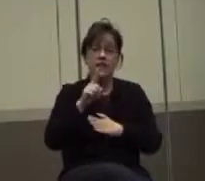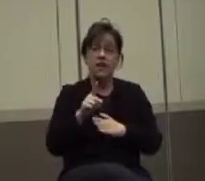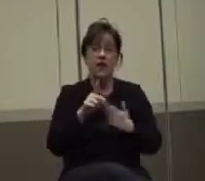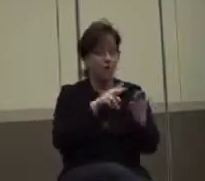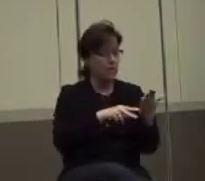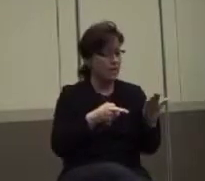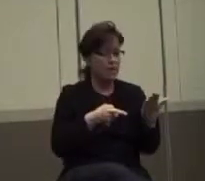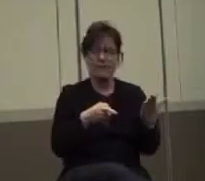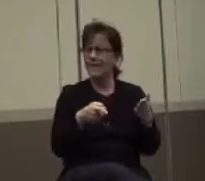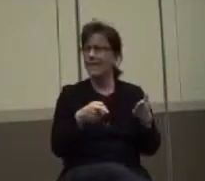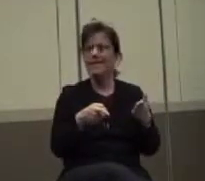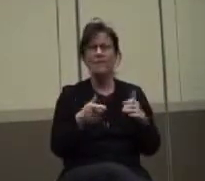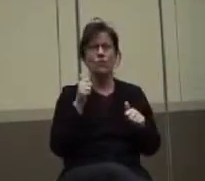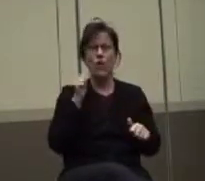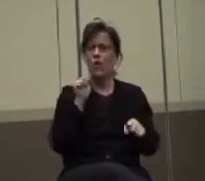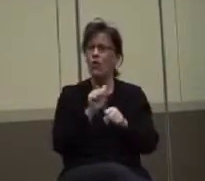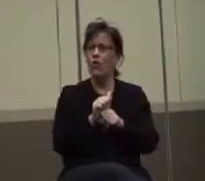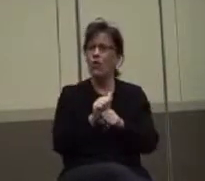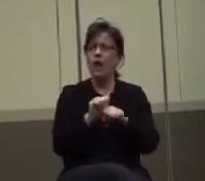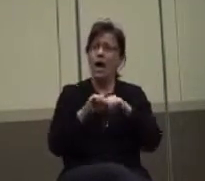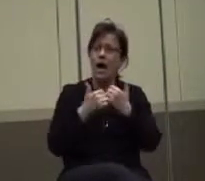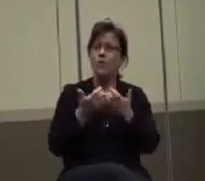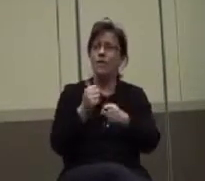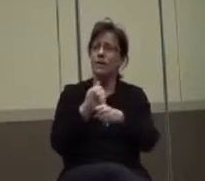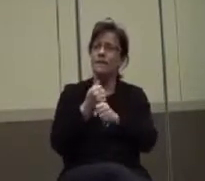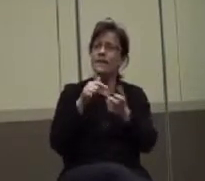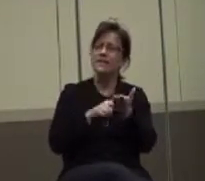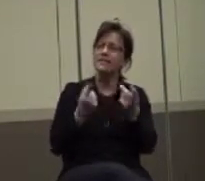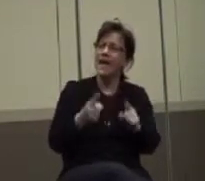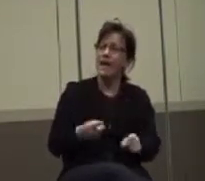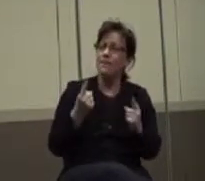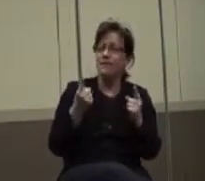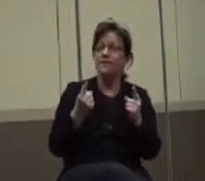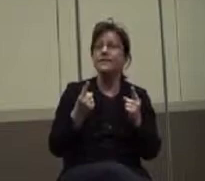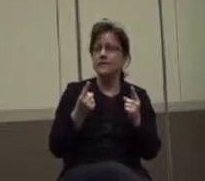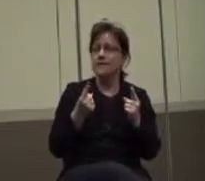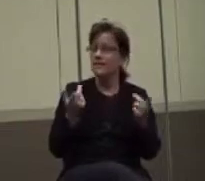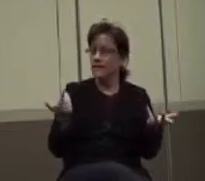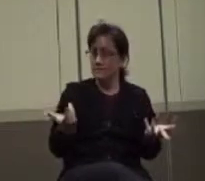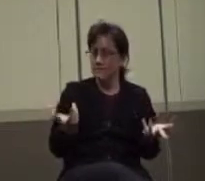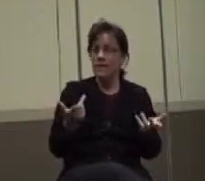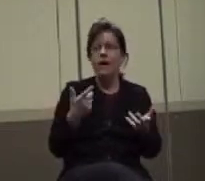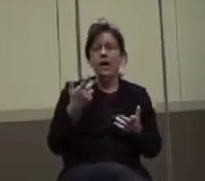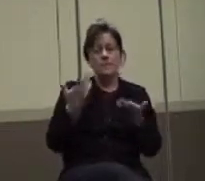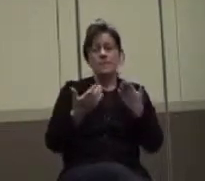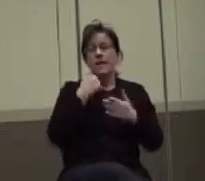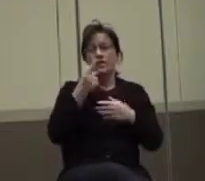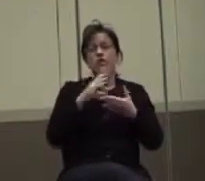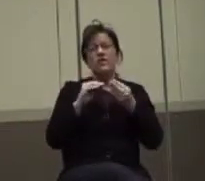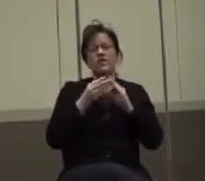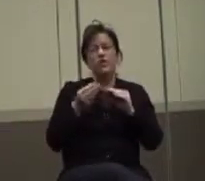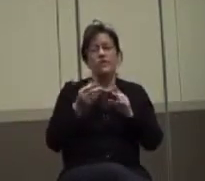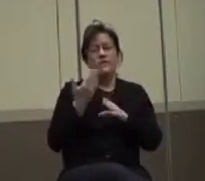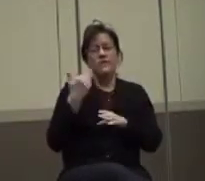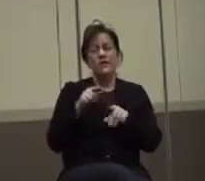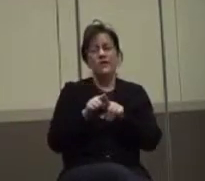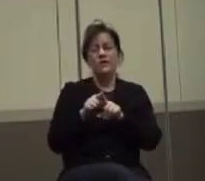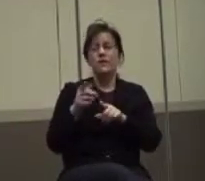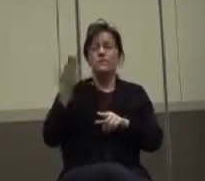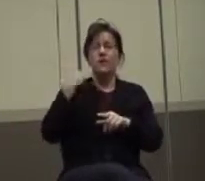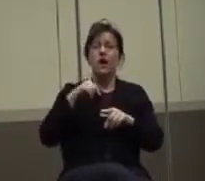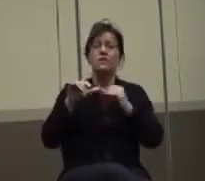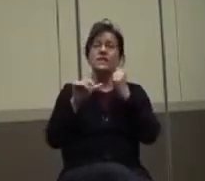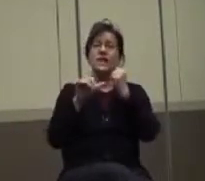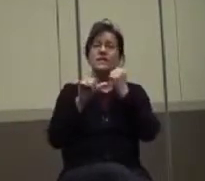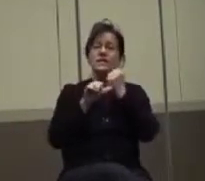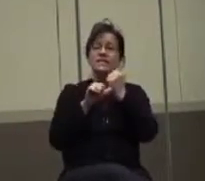happen? Now, this was brought home, and I've probably told this story too. When I was an assistant professor starting out,